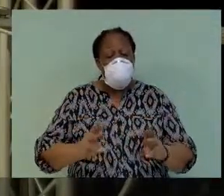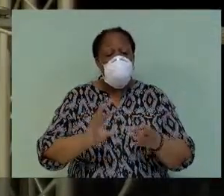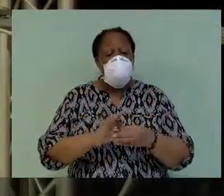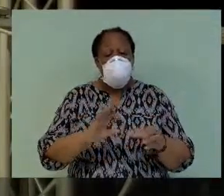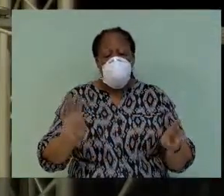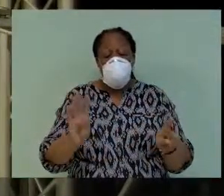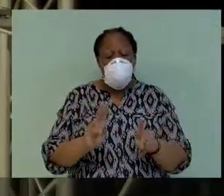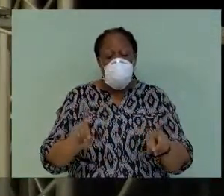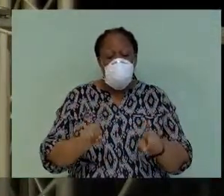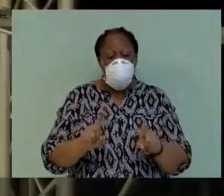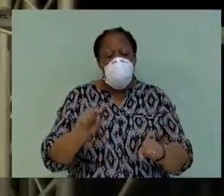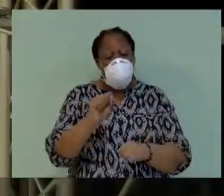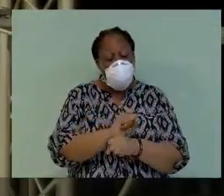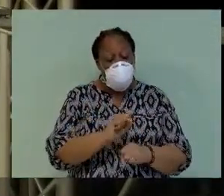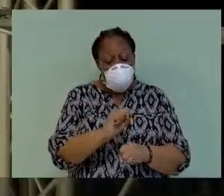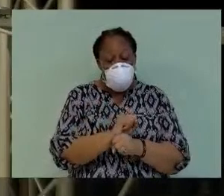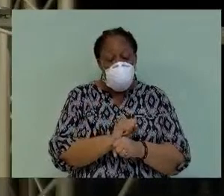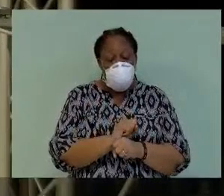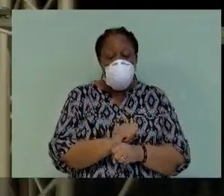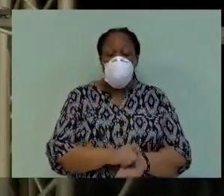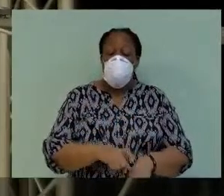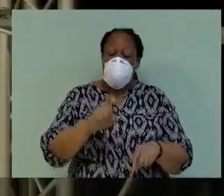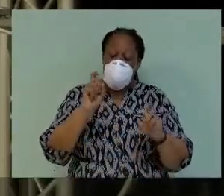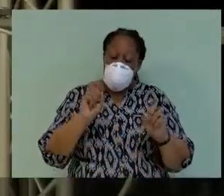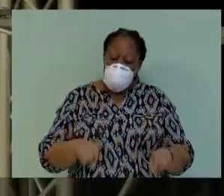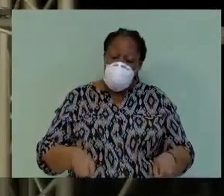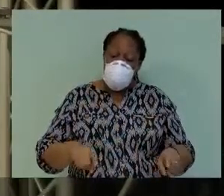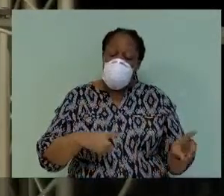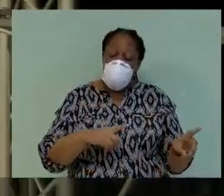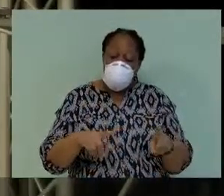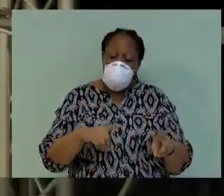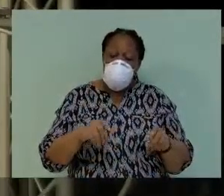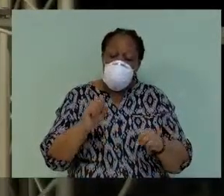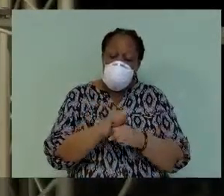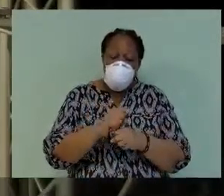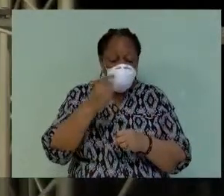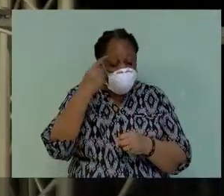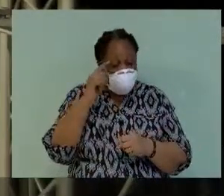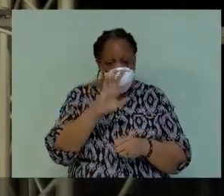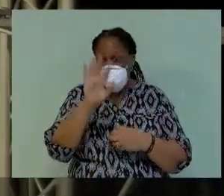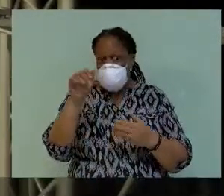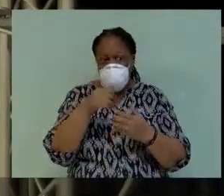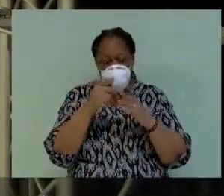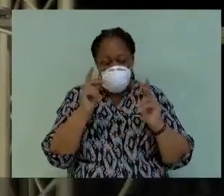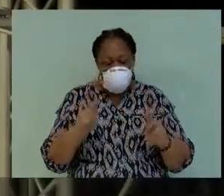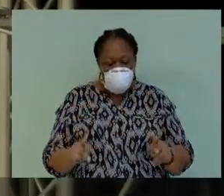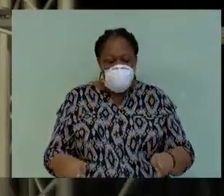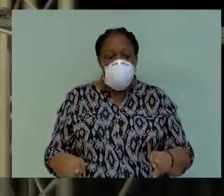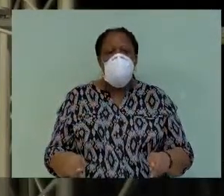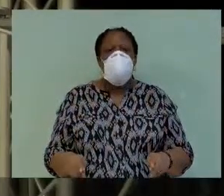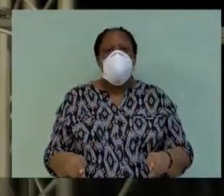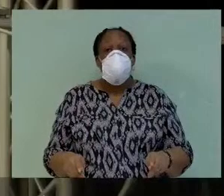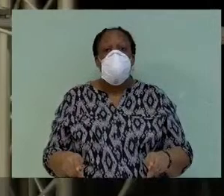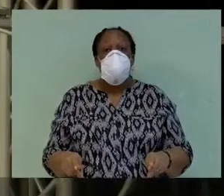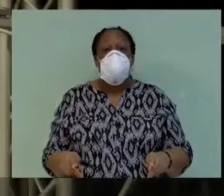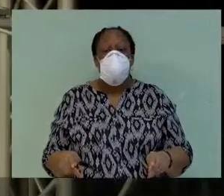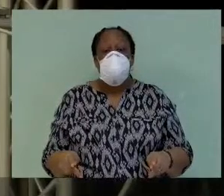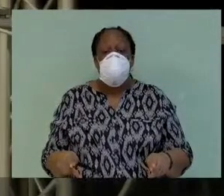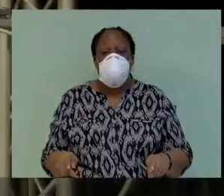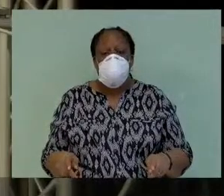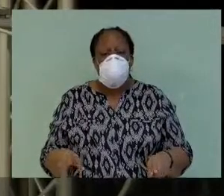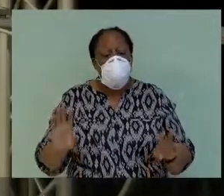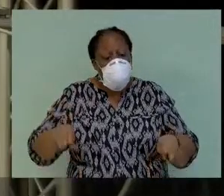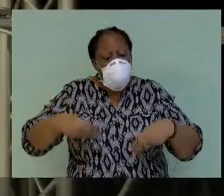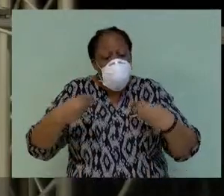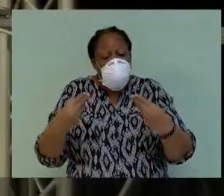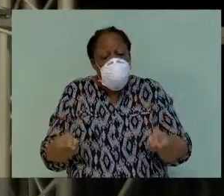business. We have to provide services for the general public. We have to provide whatever it